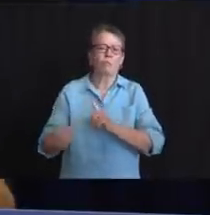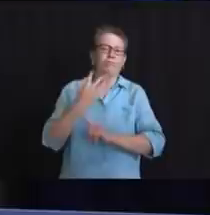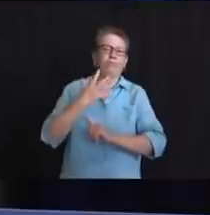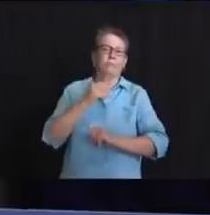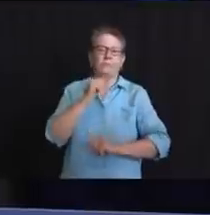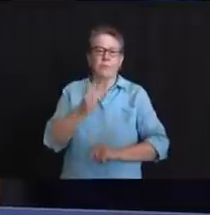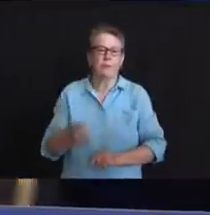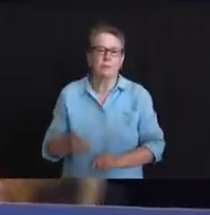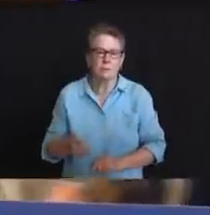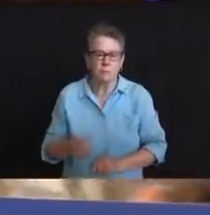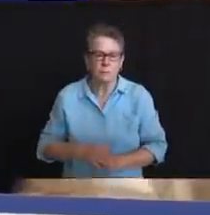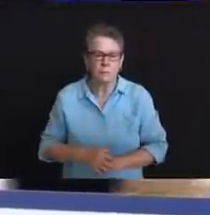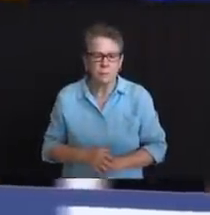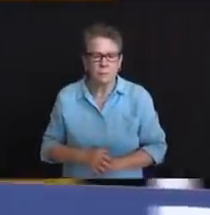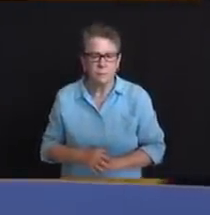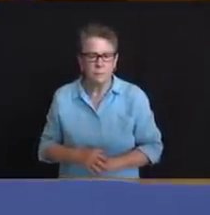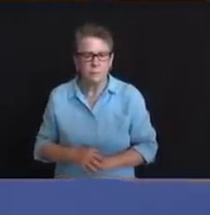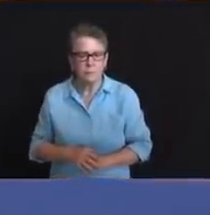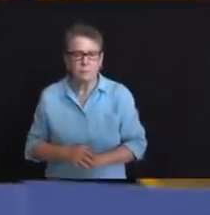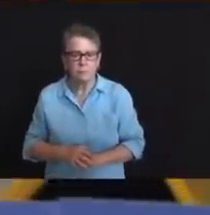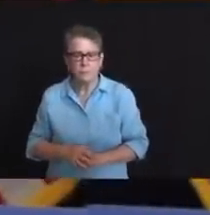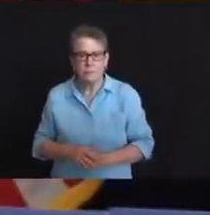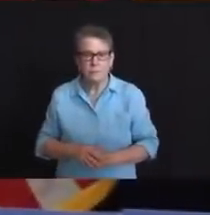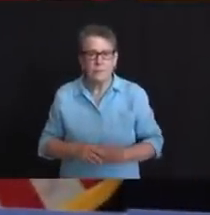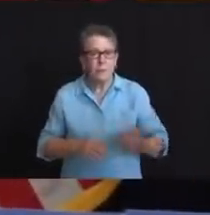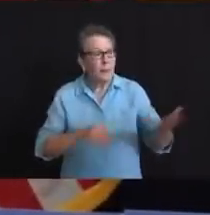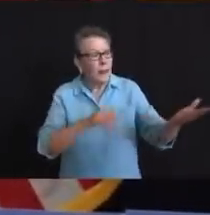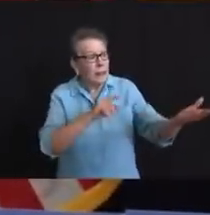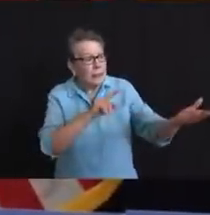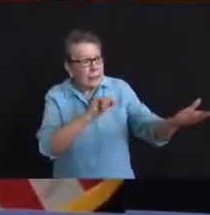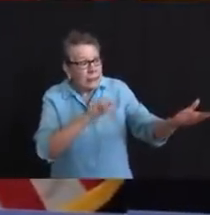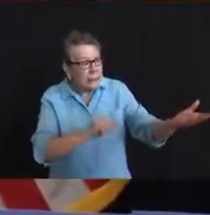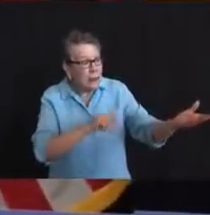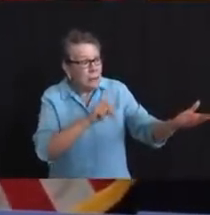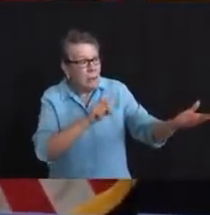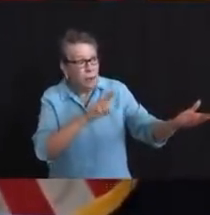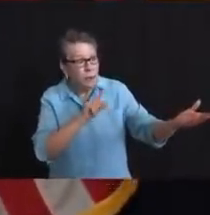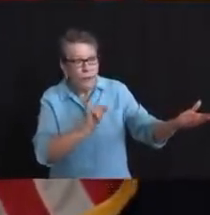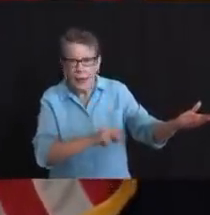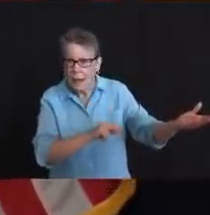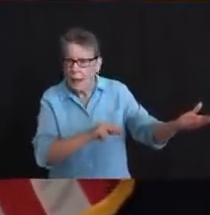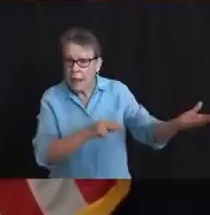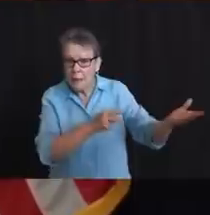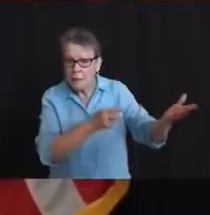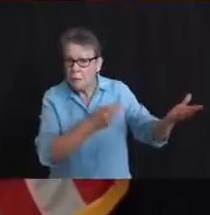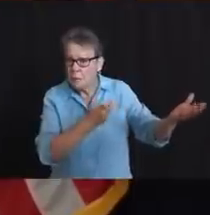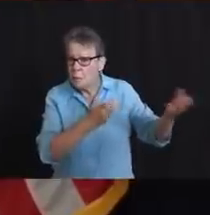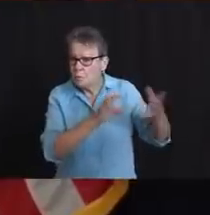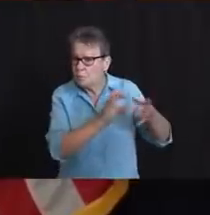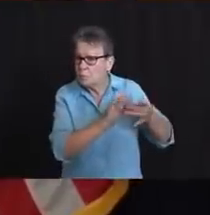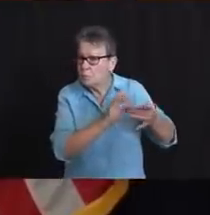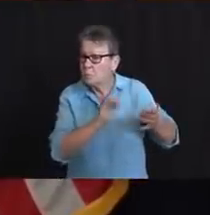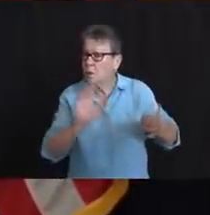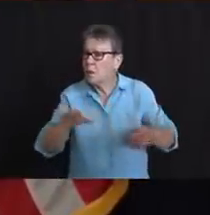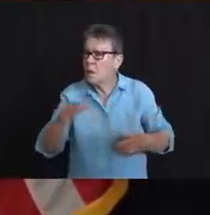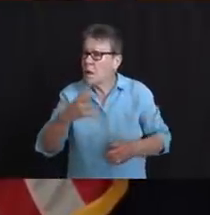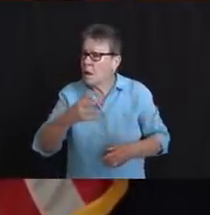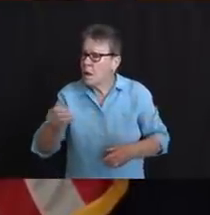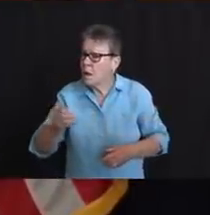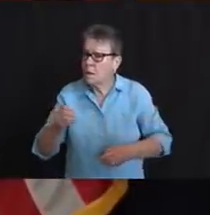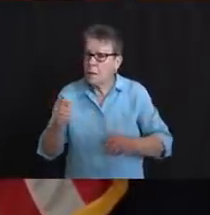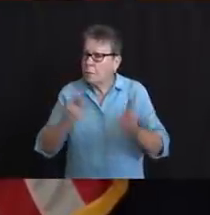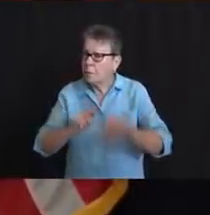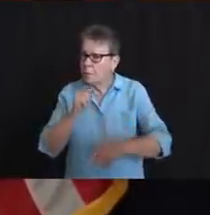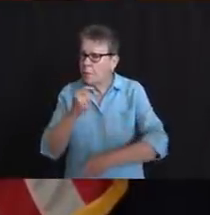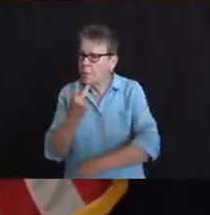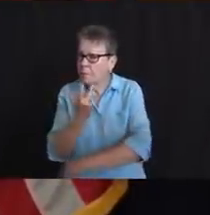how are you? Good, thank you. And just to reiterate that the precautions for unvaccinated individuals, they're intended to help protect